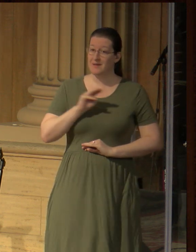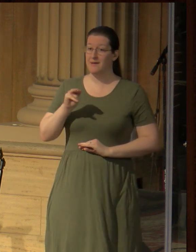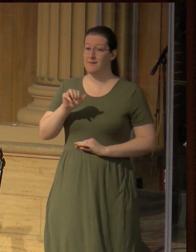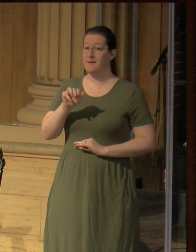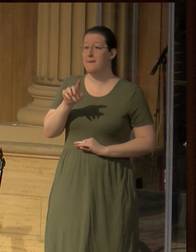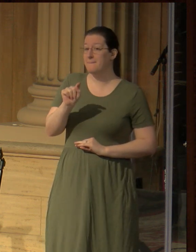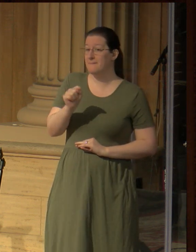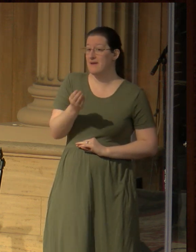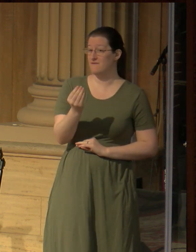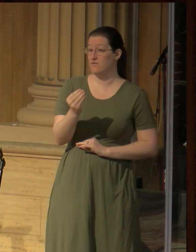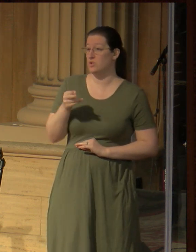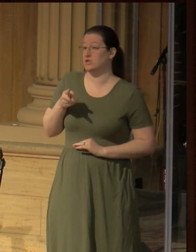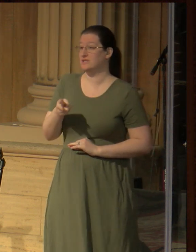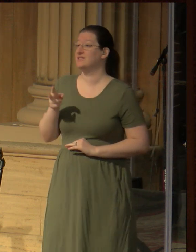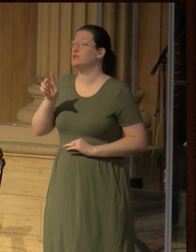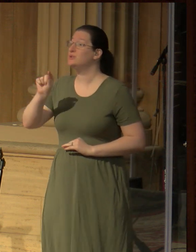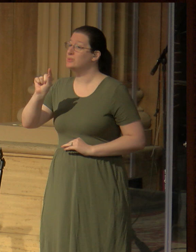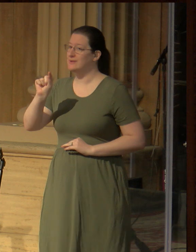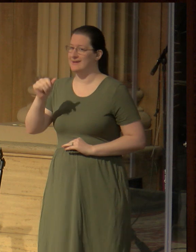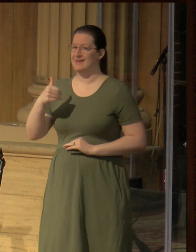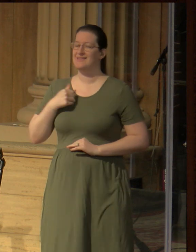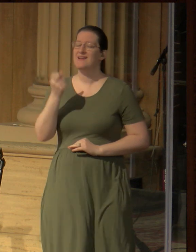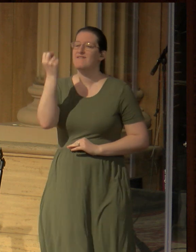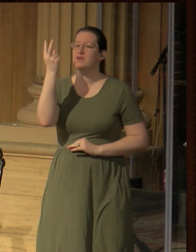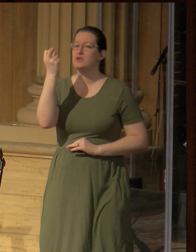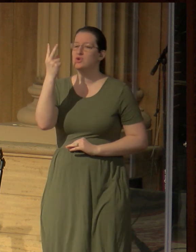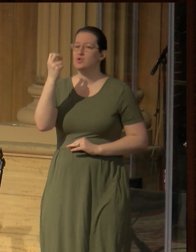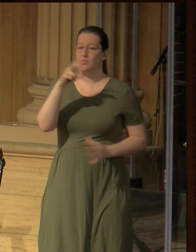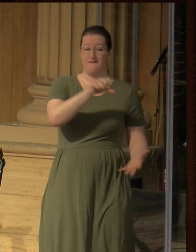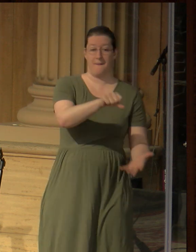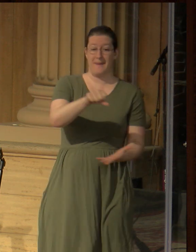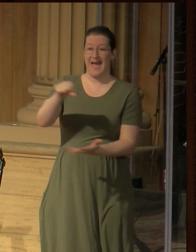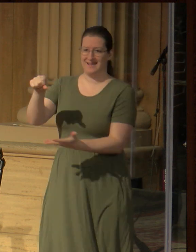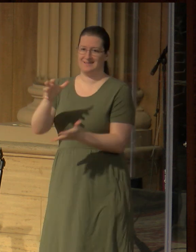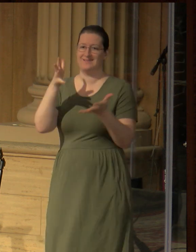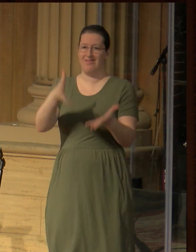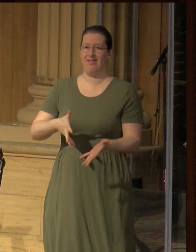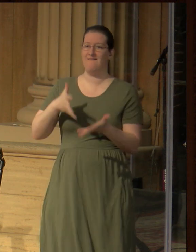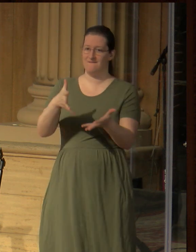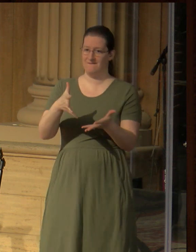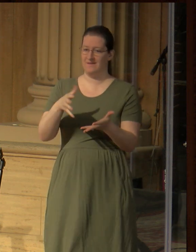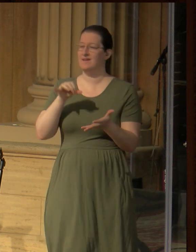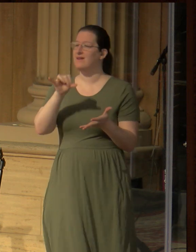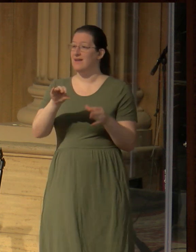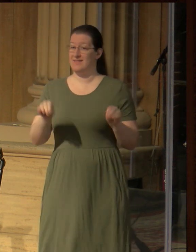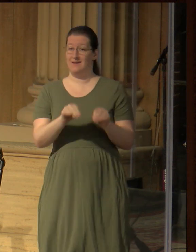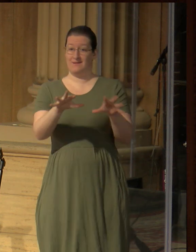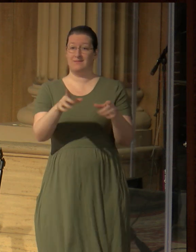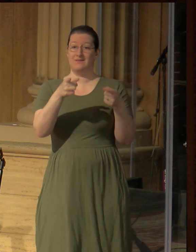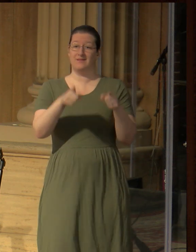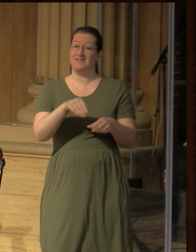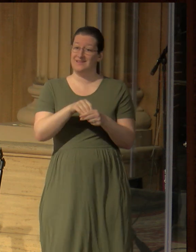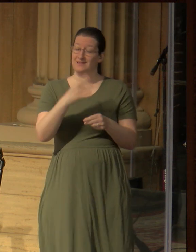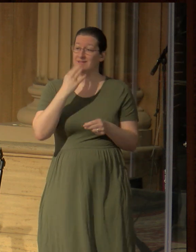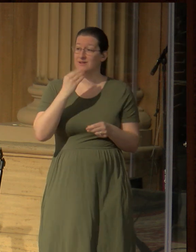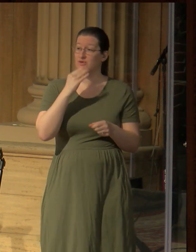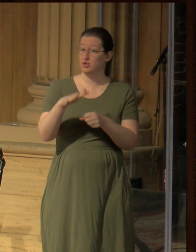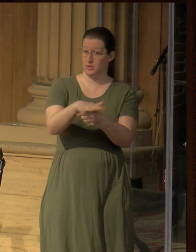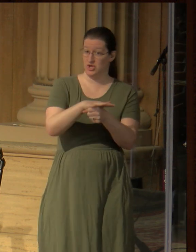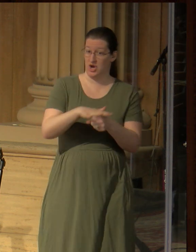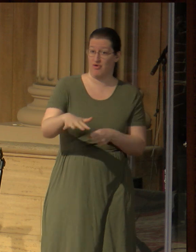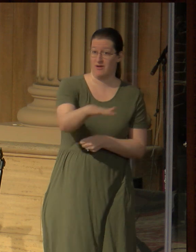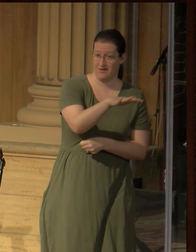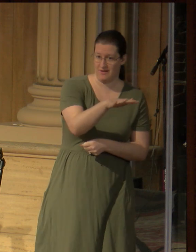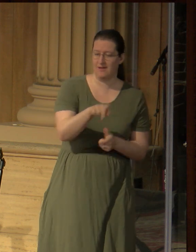20, there are 12 baskets full left over. And that whole miracle was done in Jewish territory. Then Jesus goes